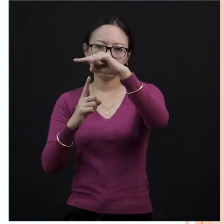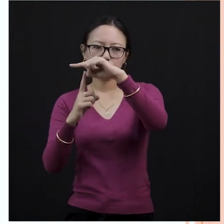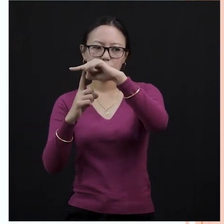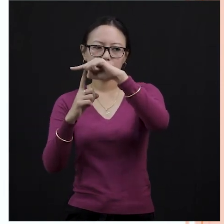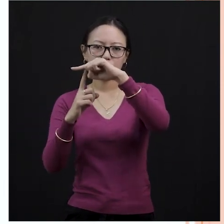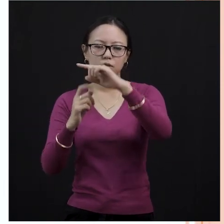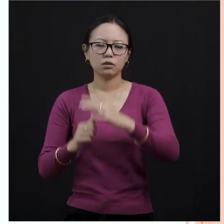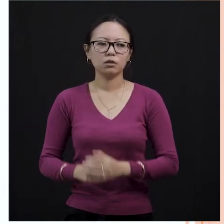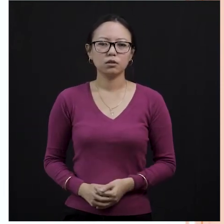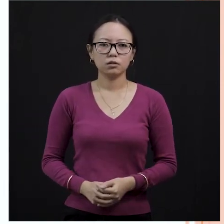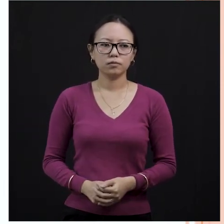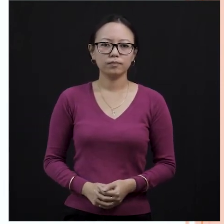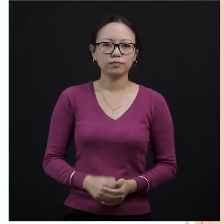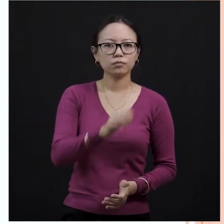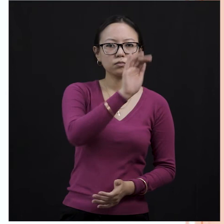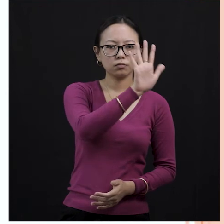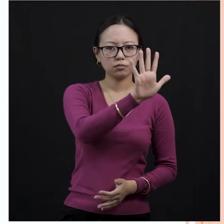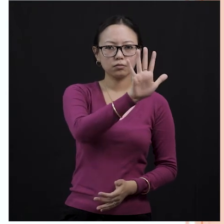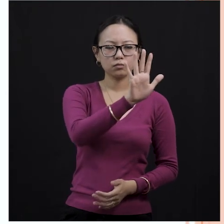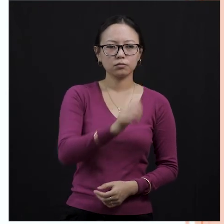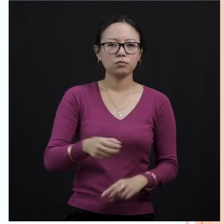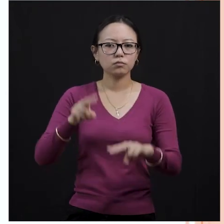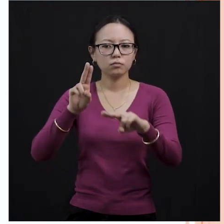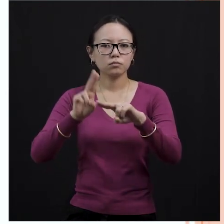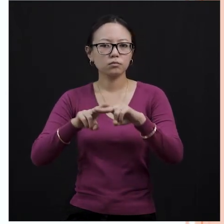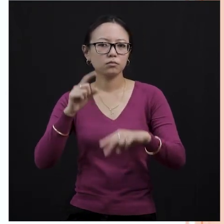EIGHT. All right. For 5,